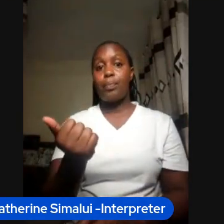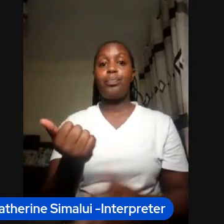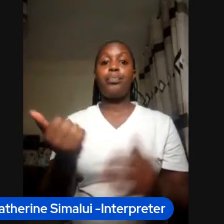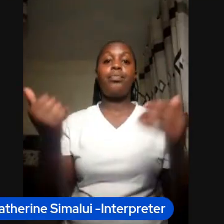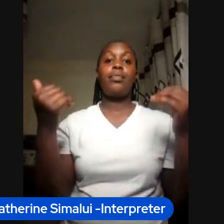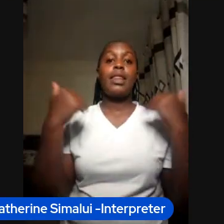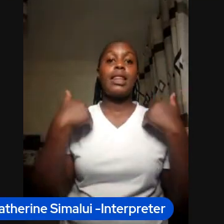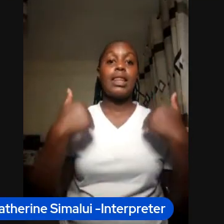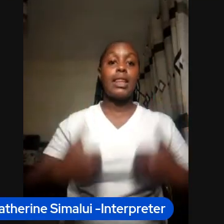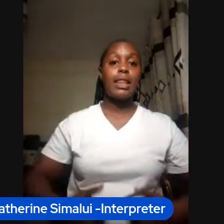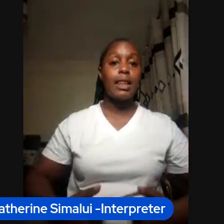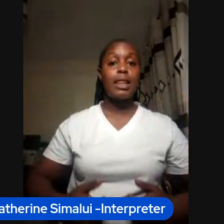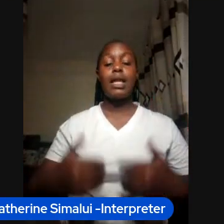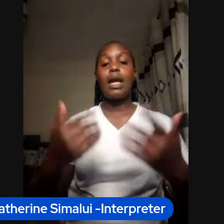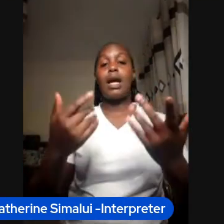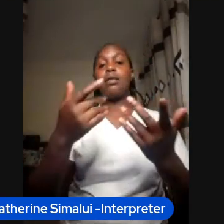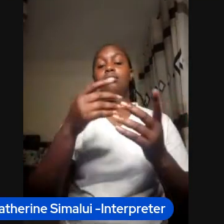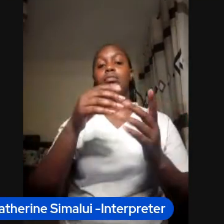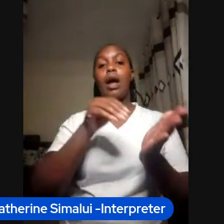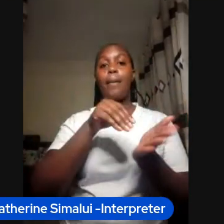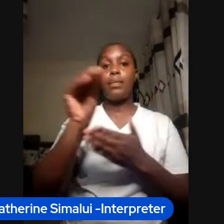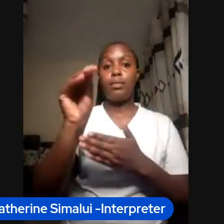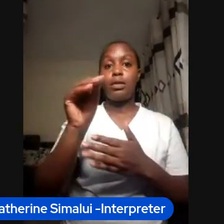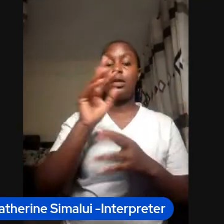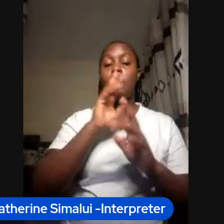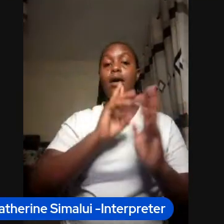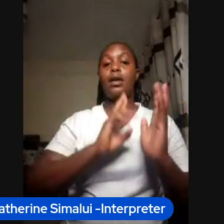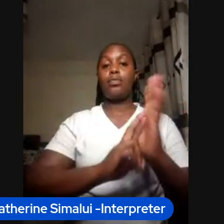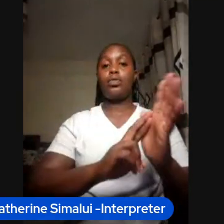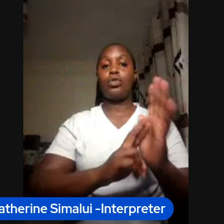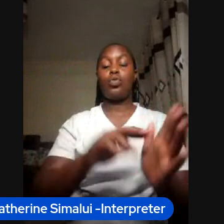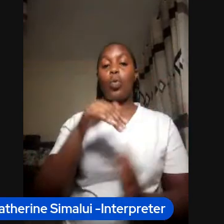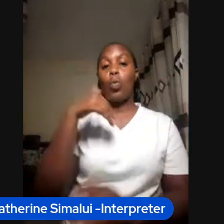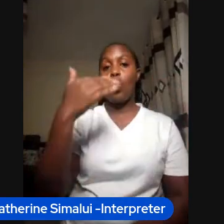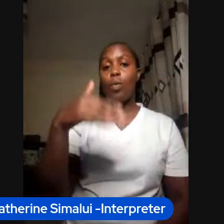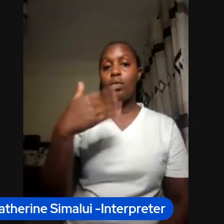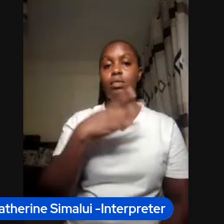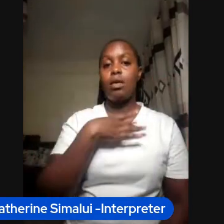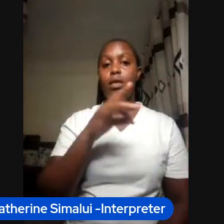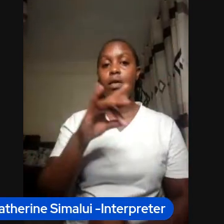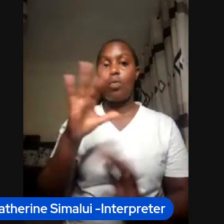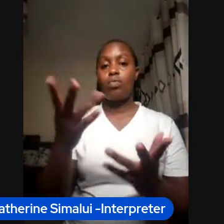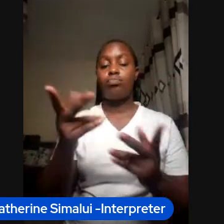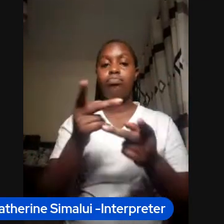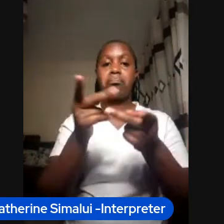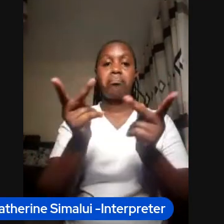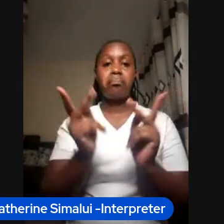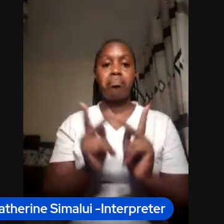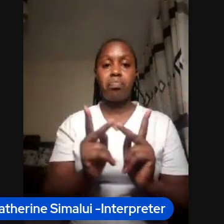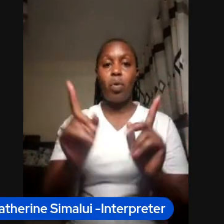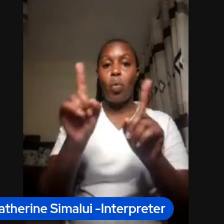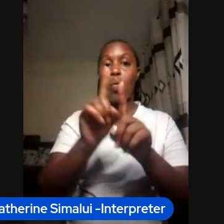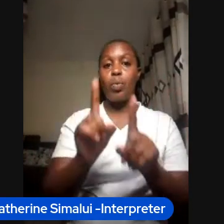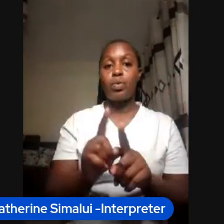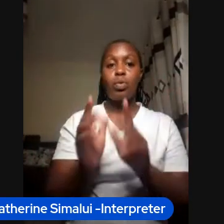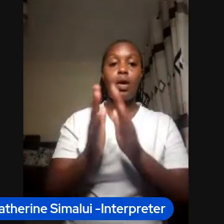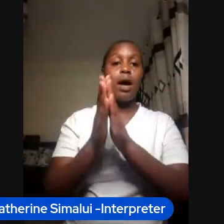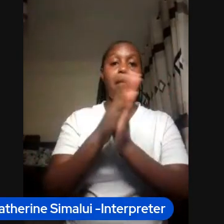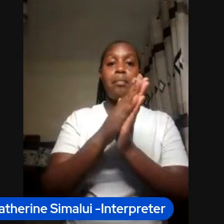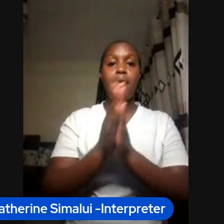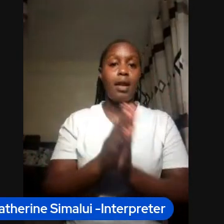token representation often upholds ablaze narratives, and we